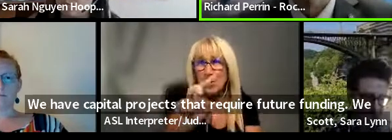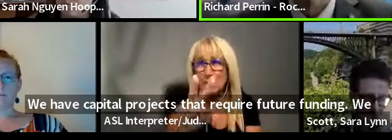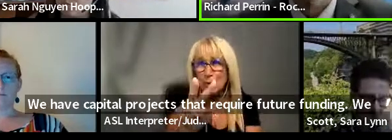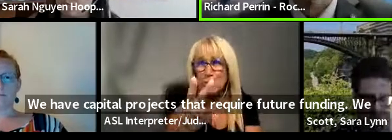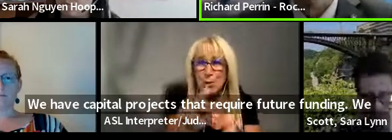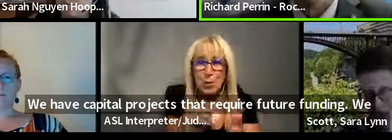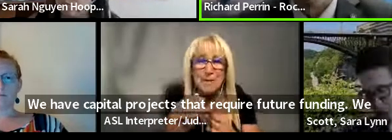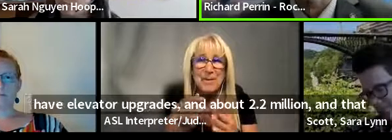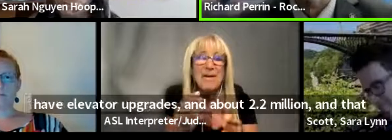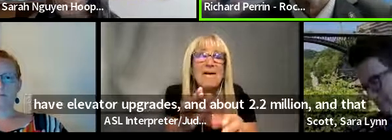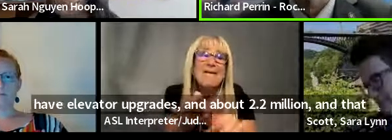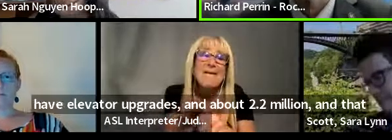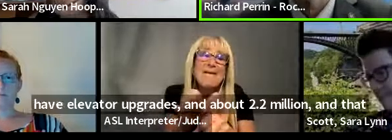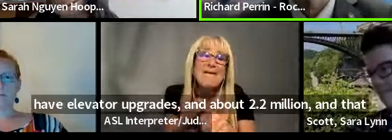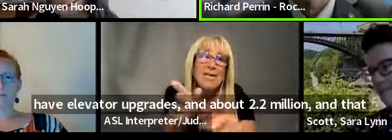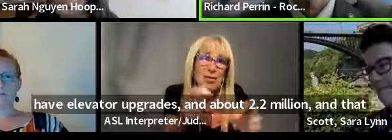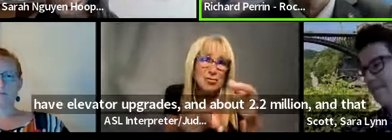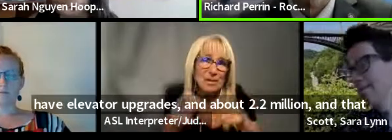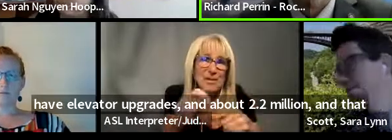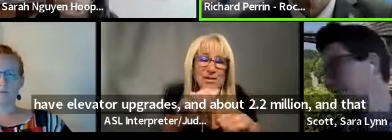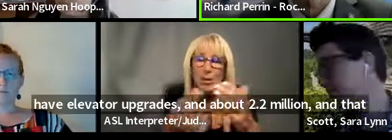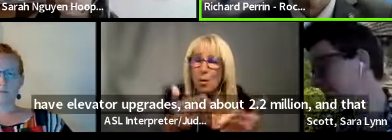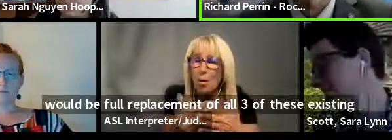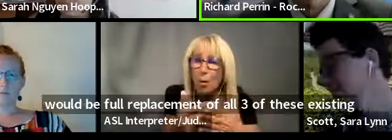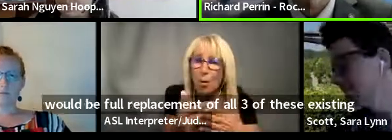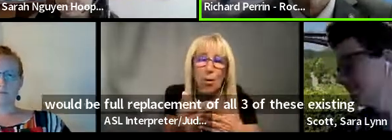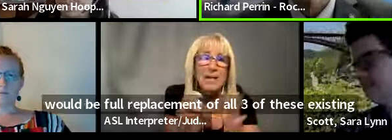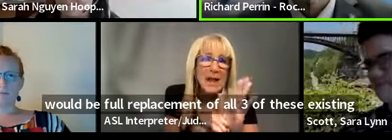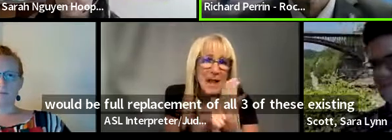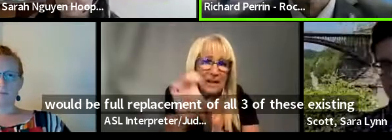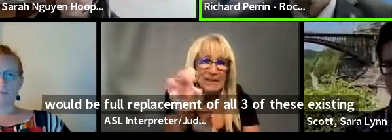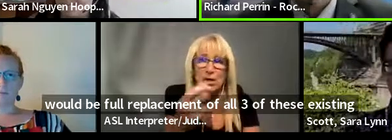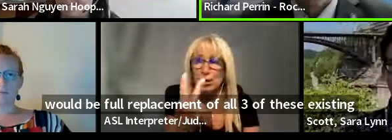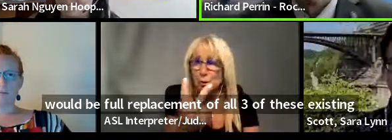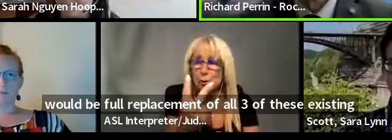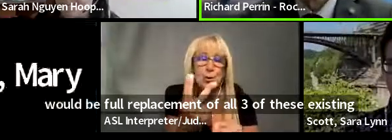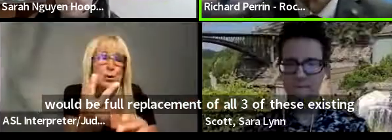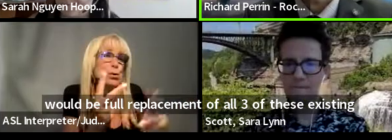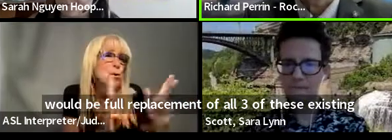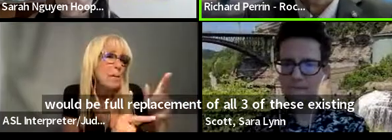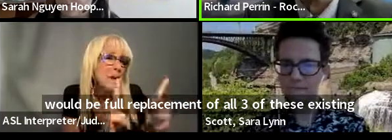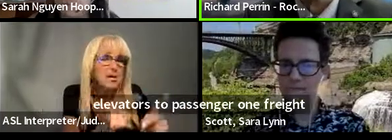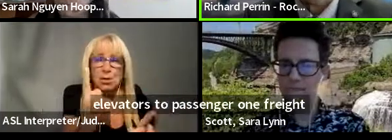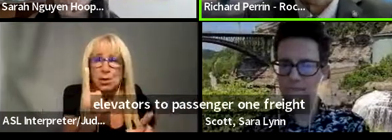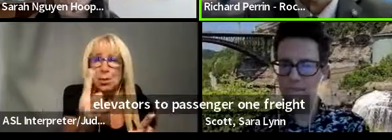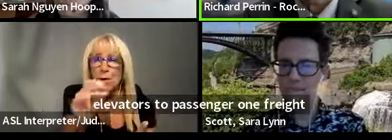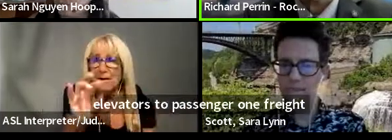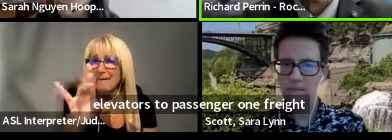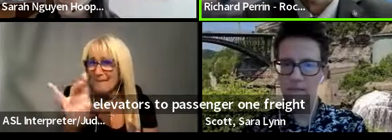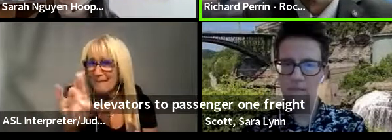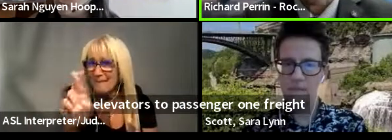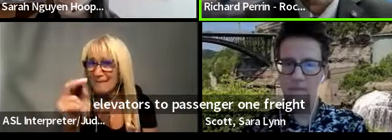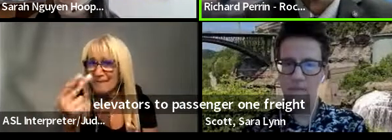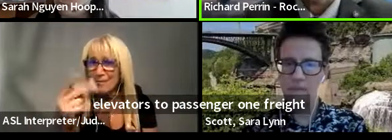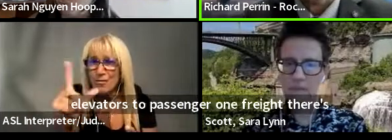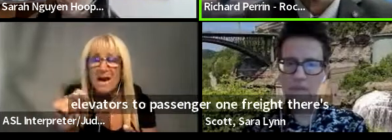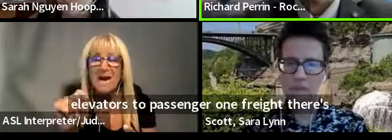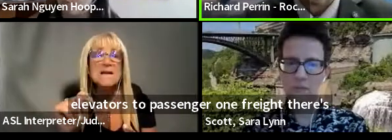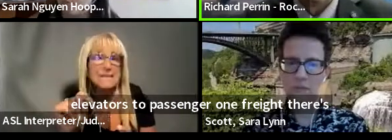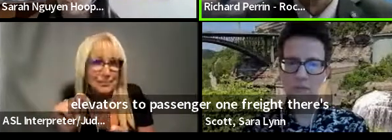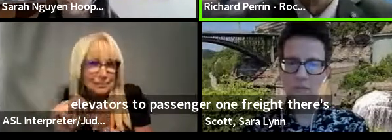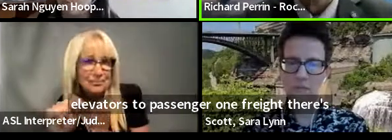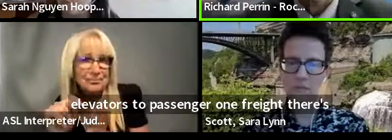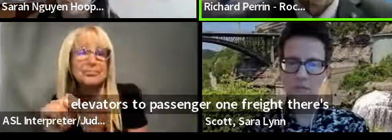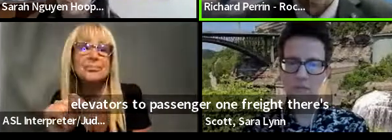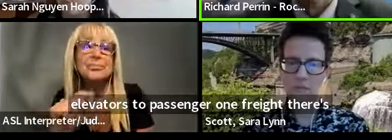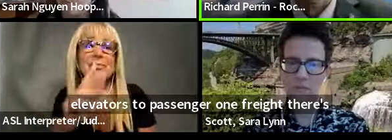full replacement of all 3 of the existing elevators, 2 passenger, 1 freight. There's the building envelope and exterior. You have the structural, kind of